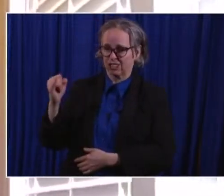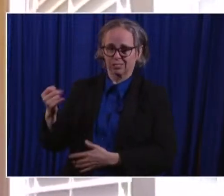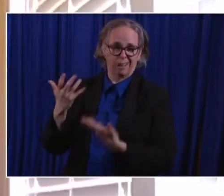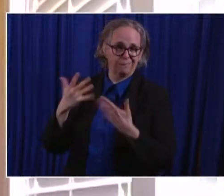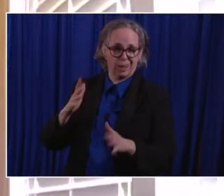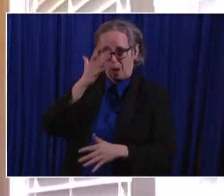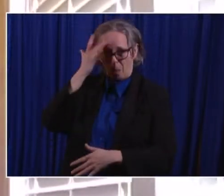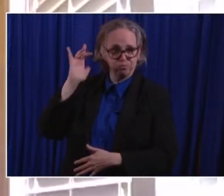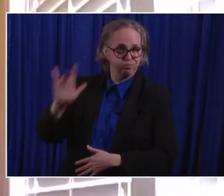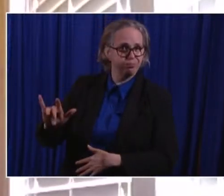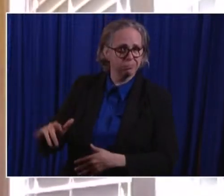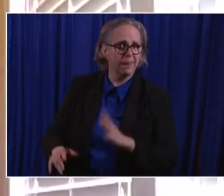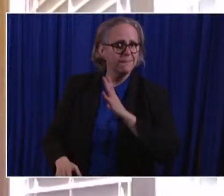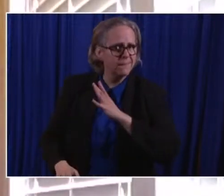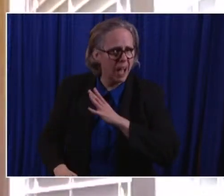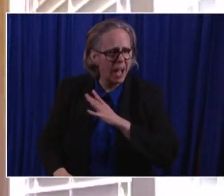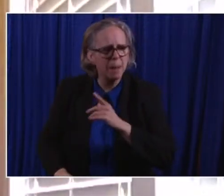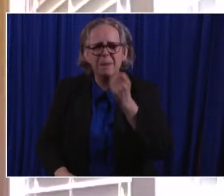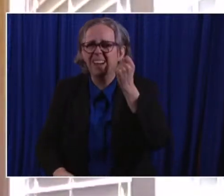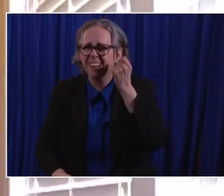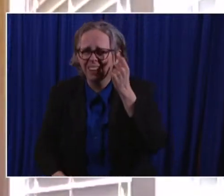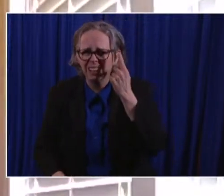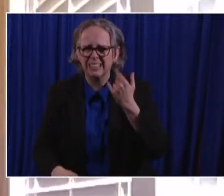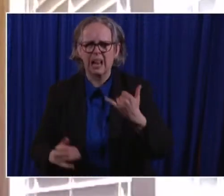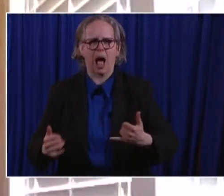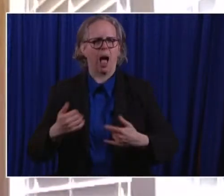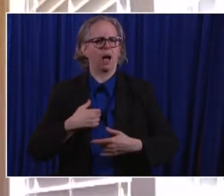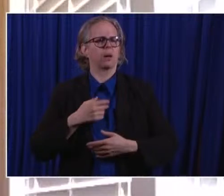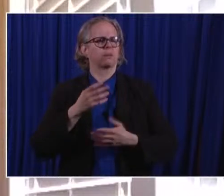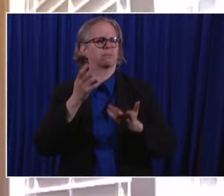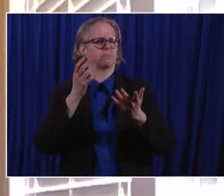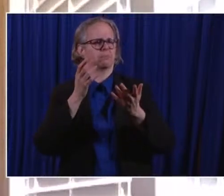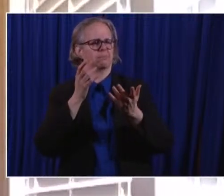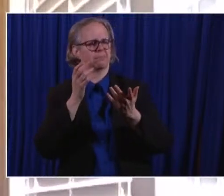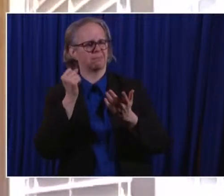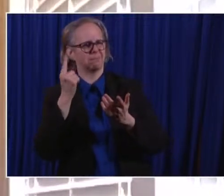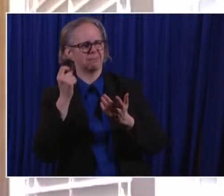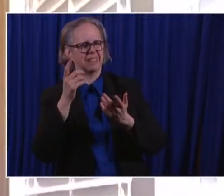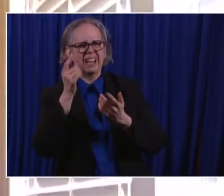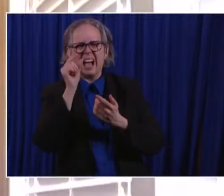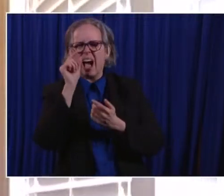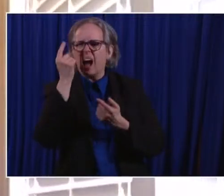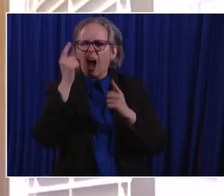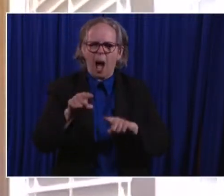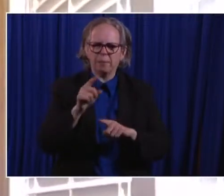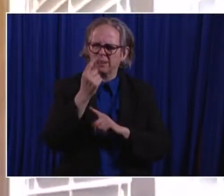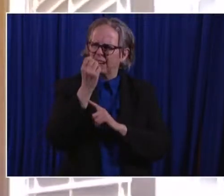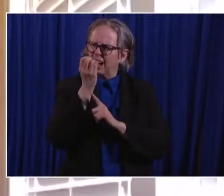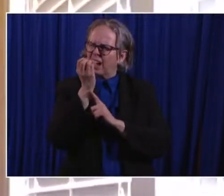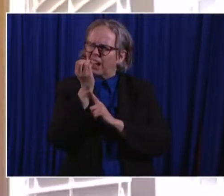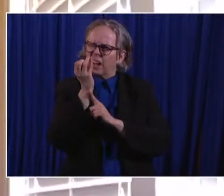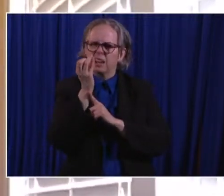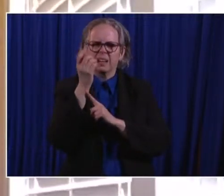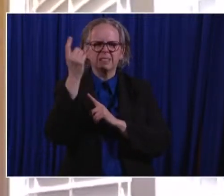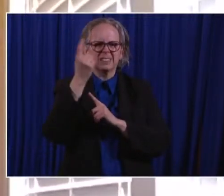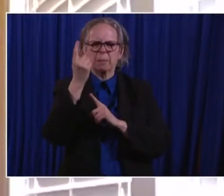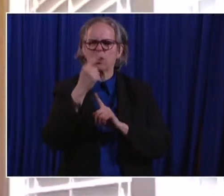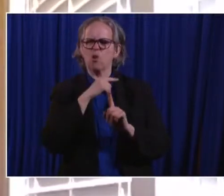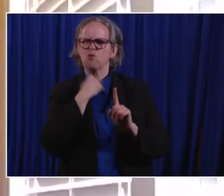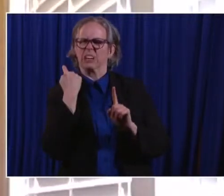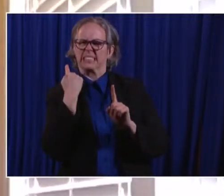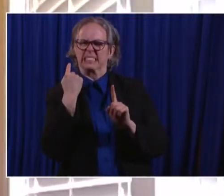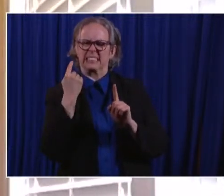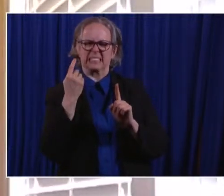the important thing that we now know is that there is a very small risk for certain